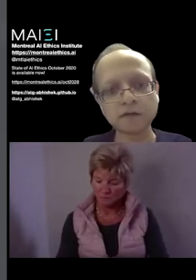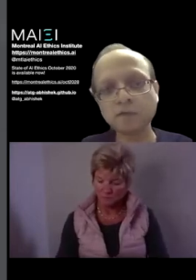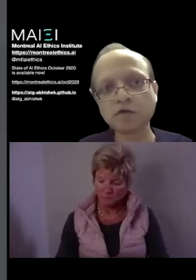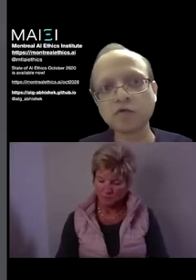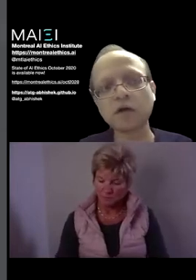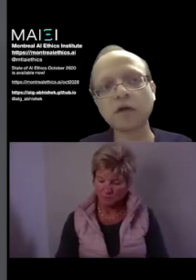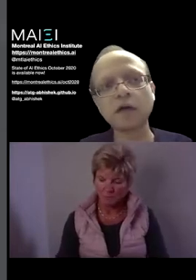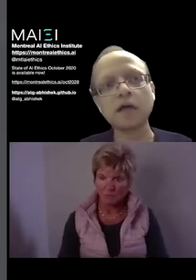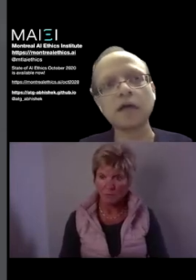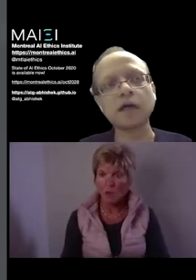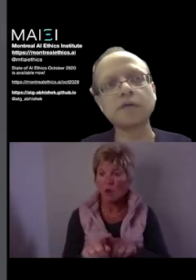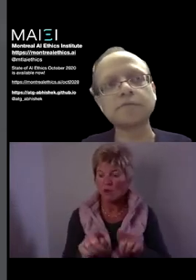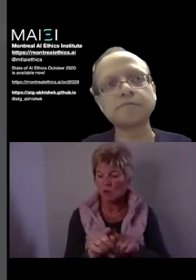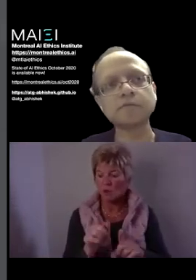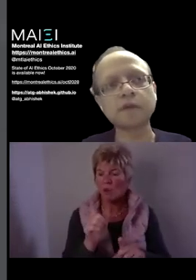the people who are